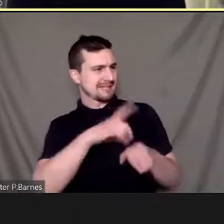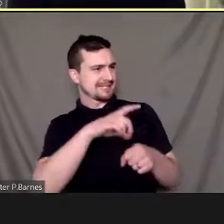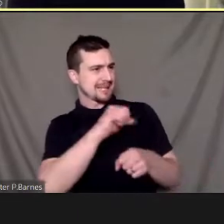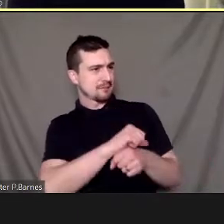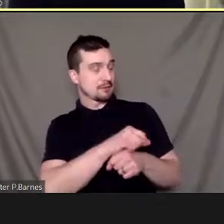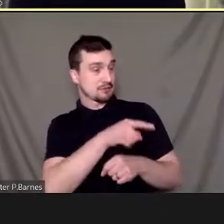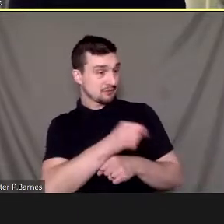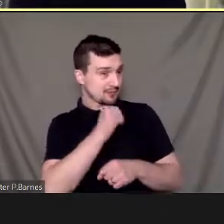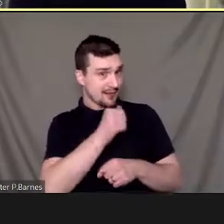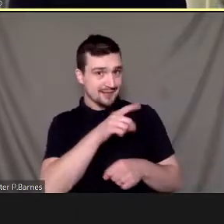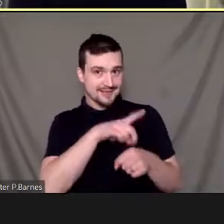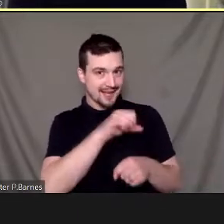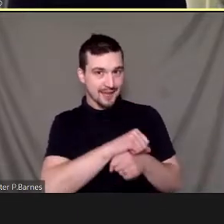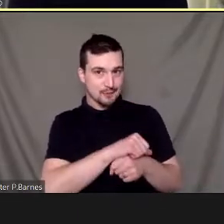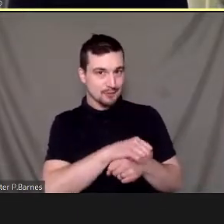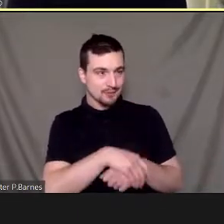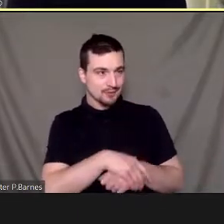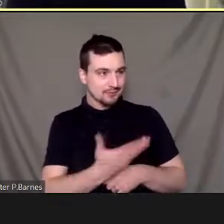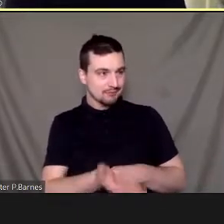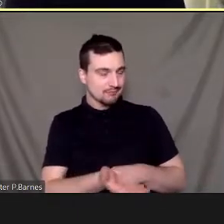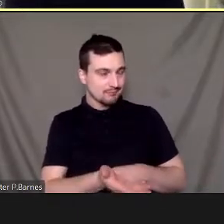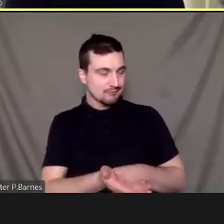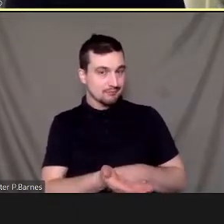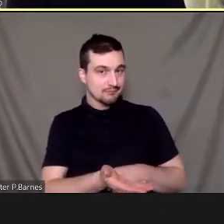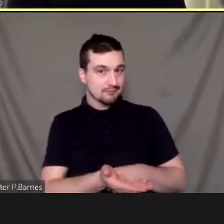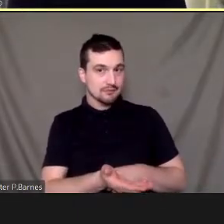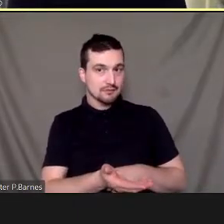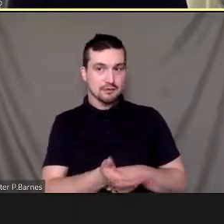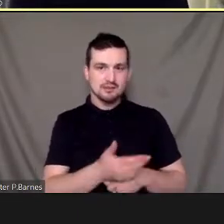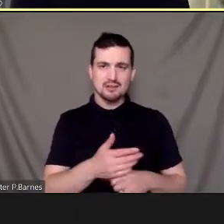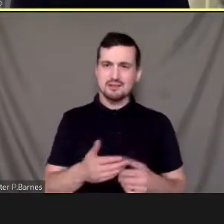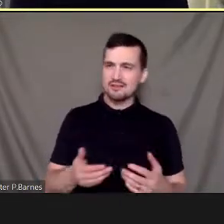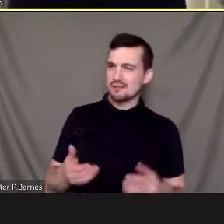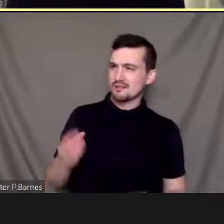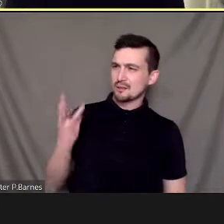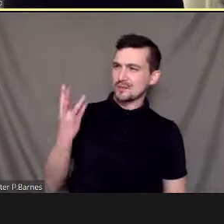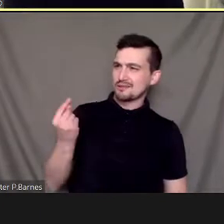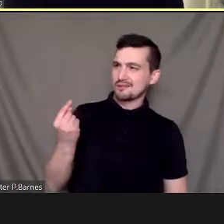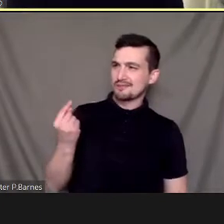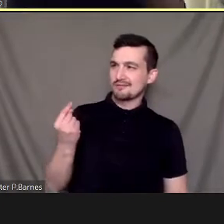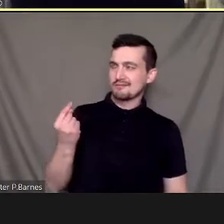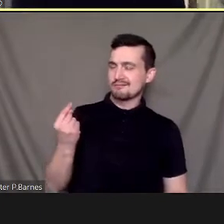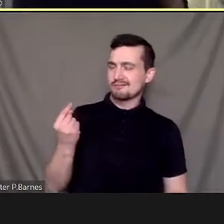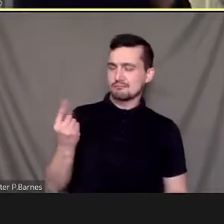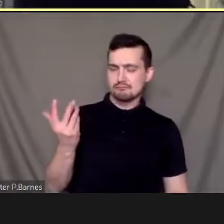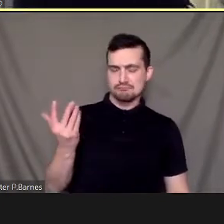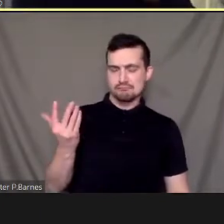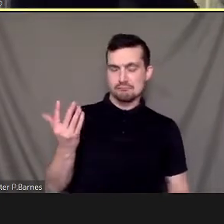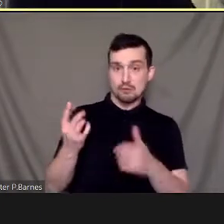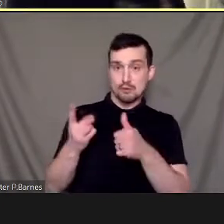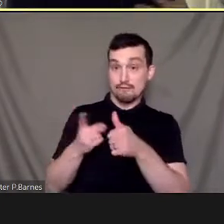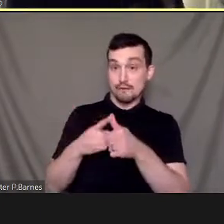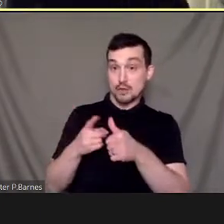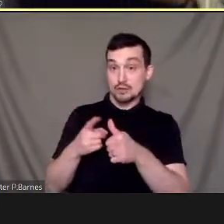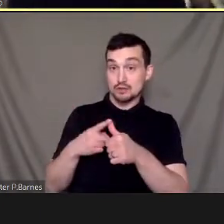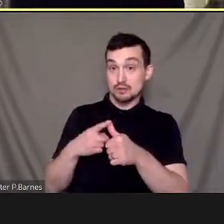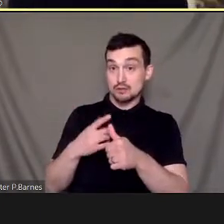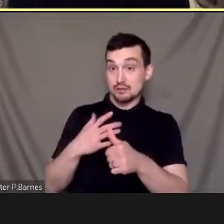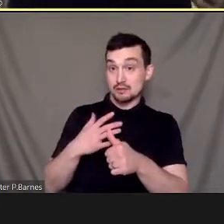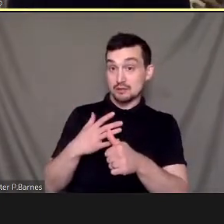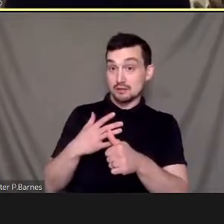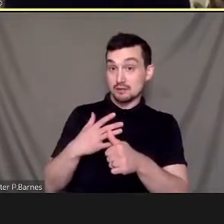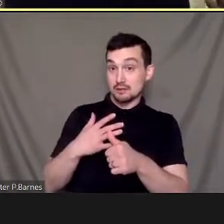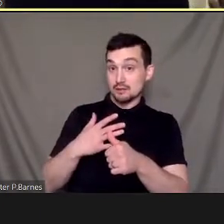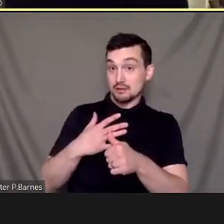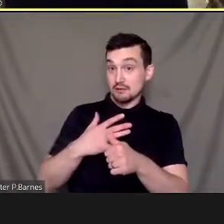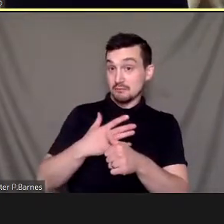disabled? You're not disabled. And I just kind of thought, what? Well, first of all, my